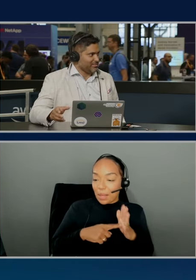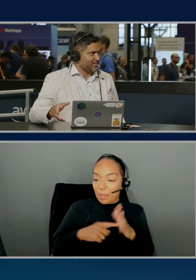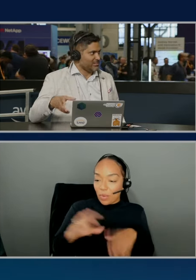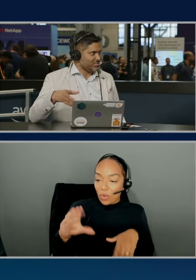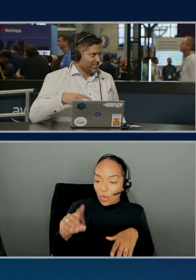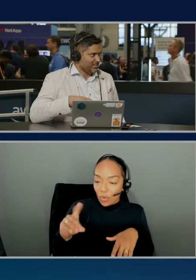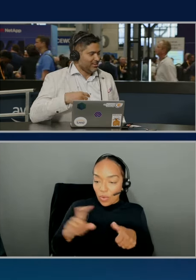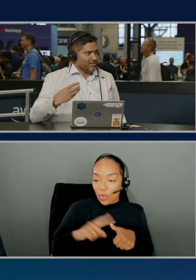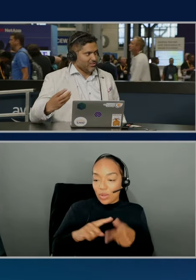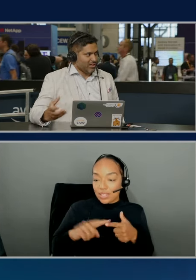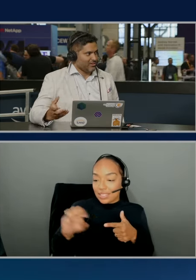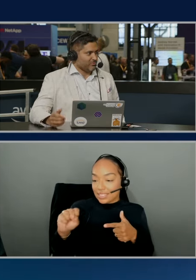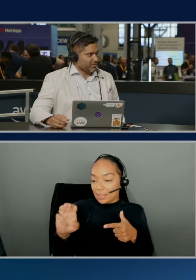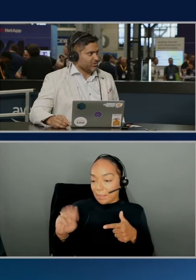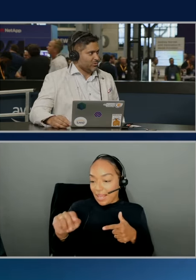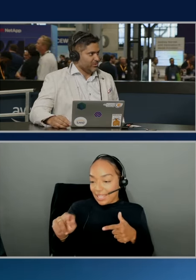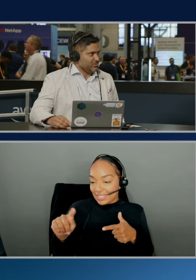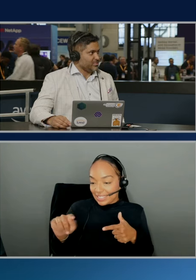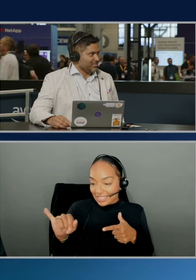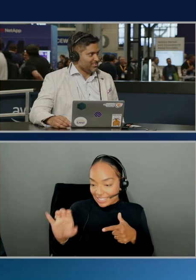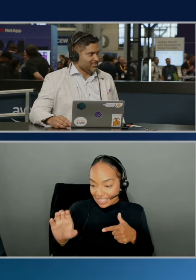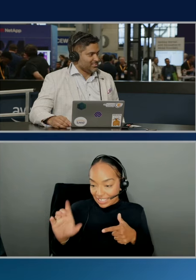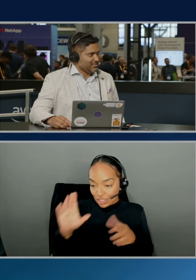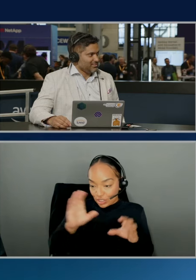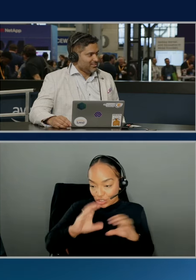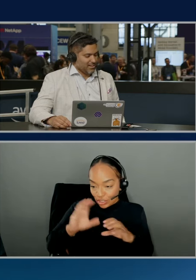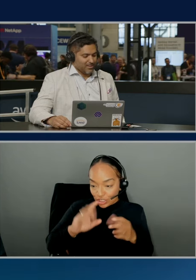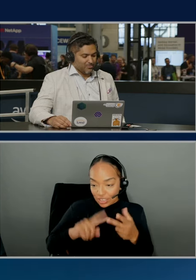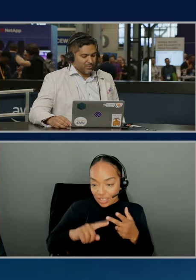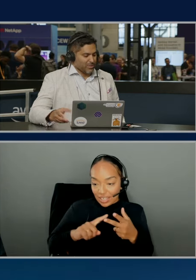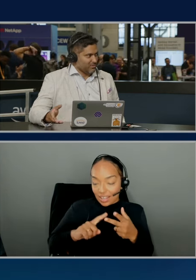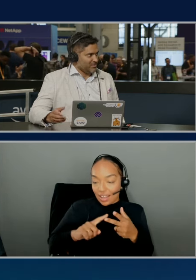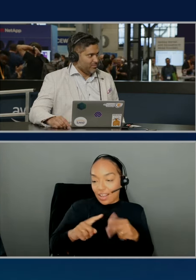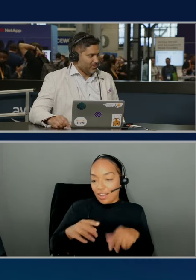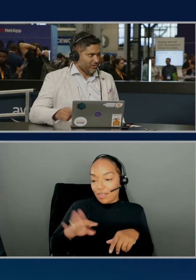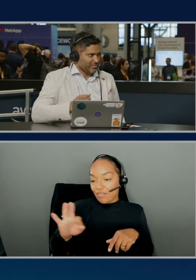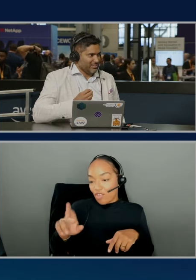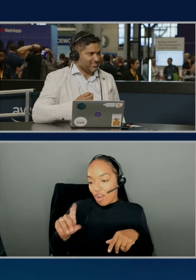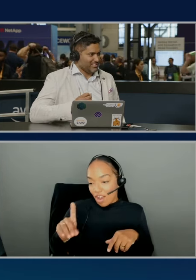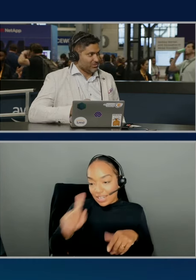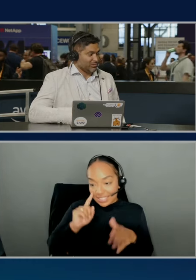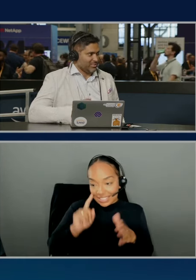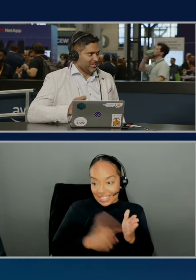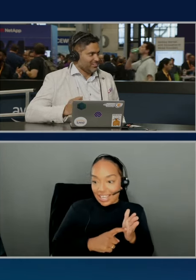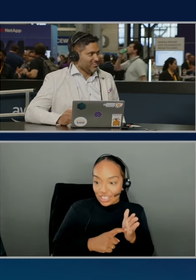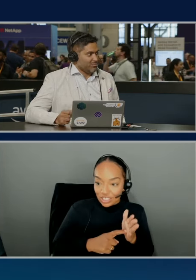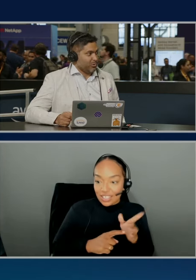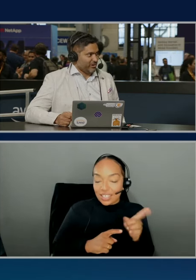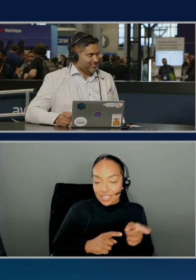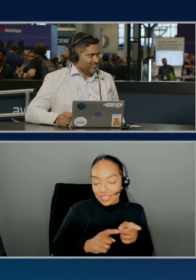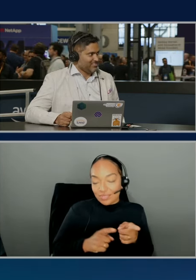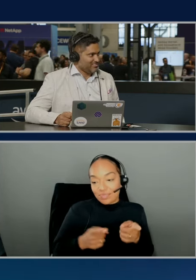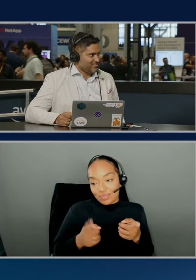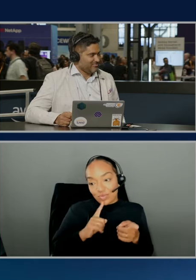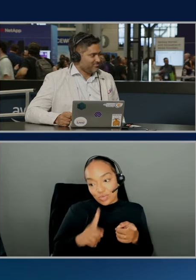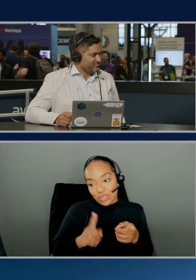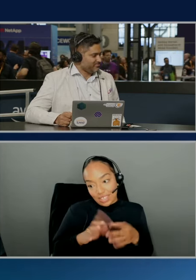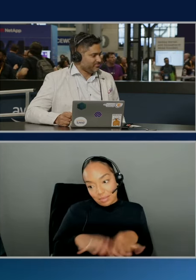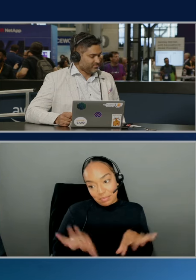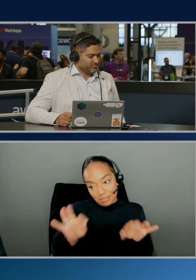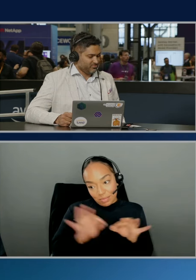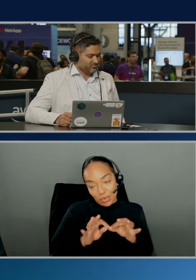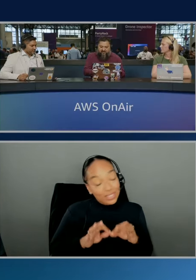fraud detection, and a lot of really cool use cases with MemoryDB where latency is really important. So is it